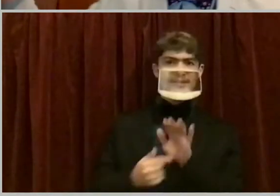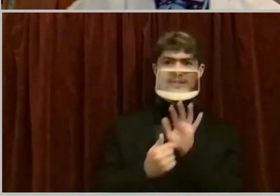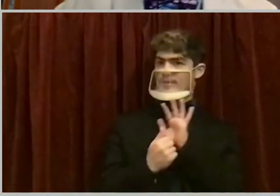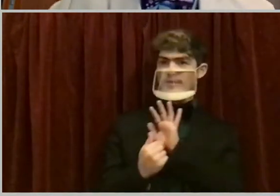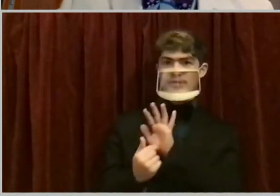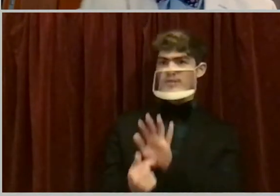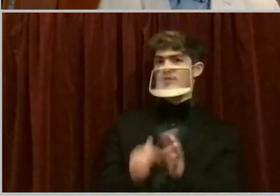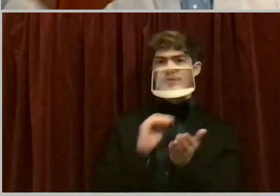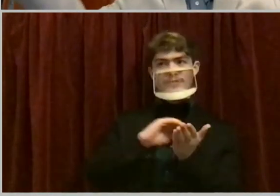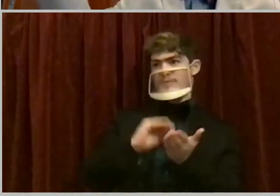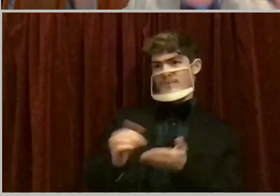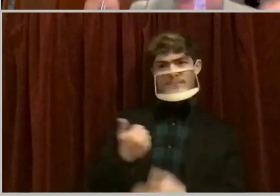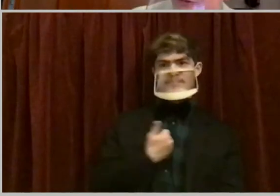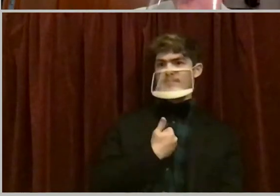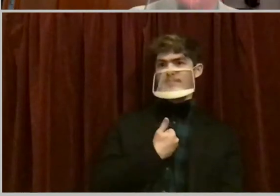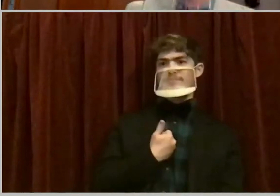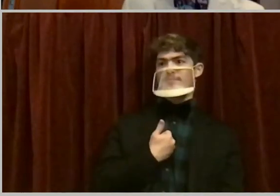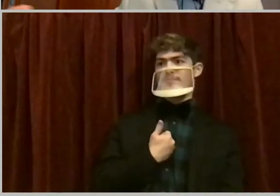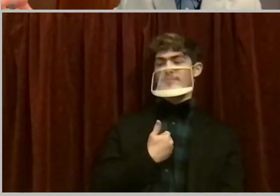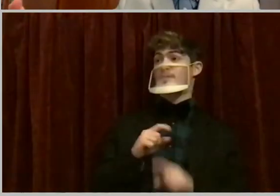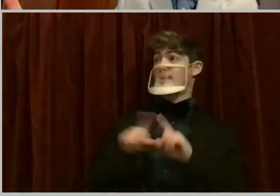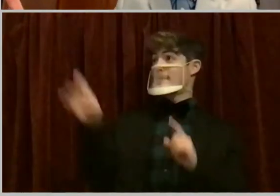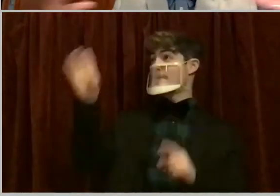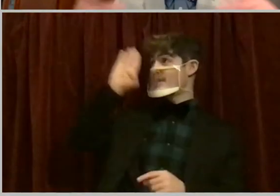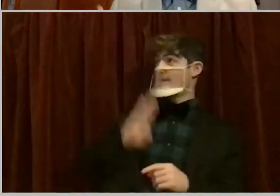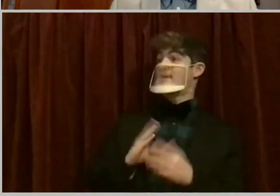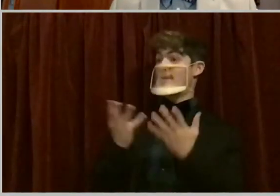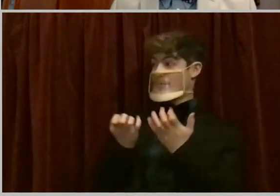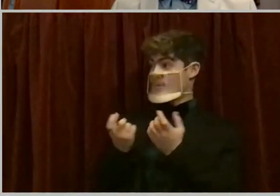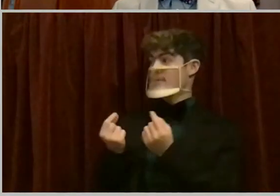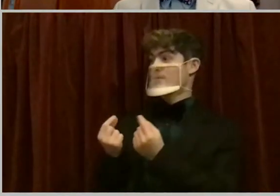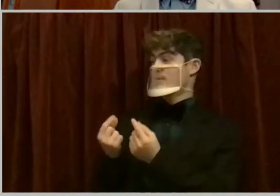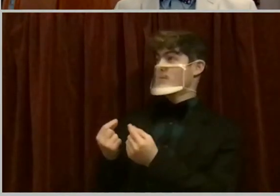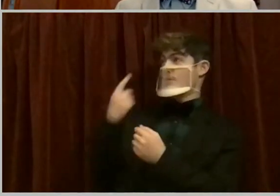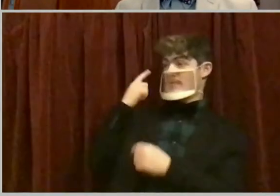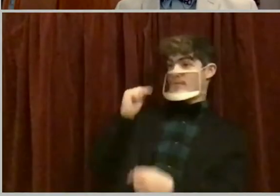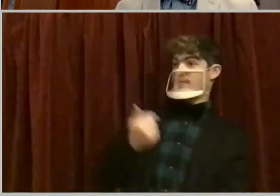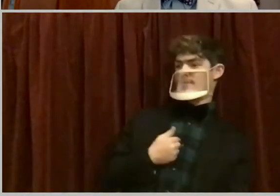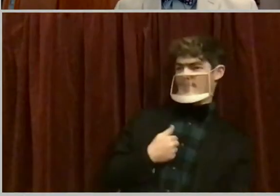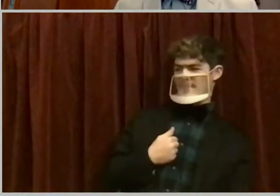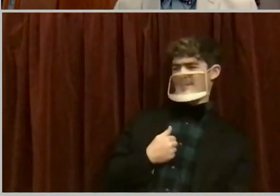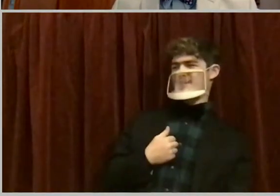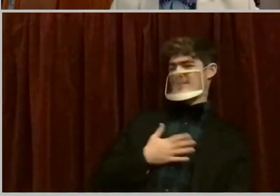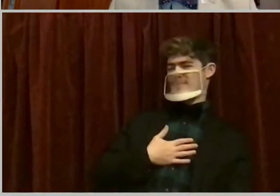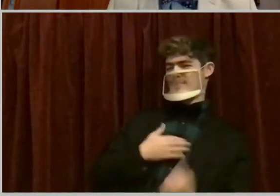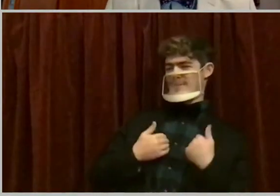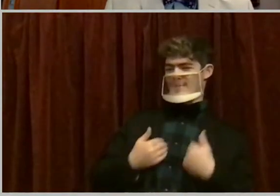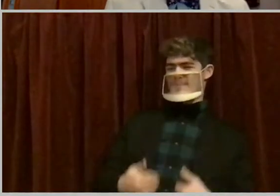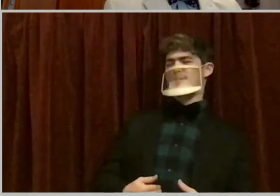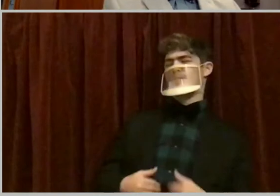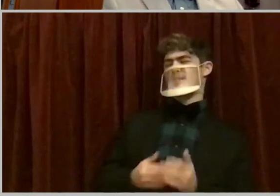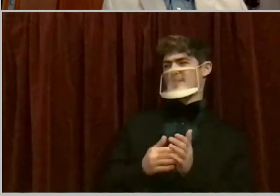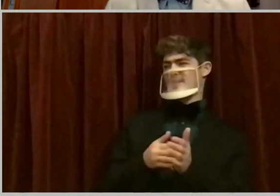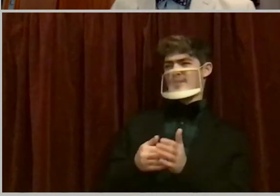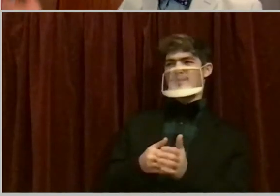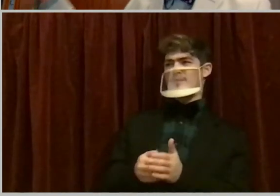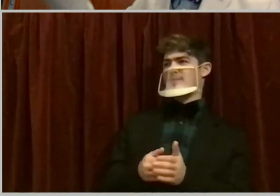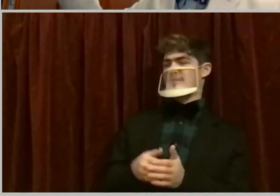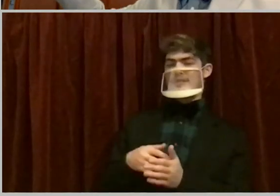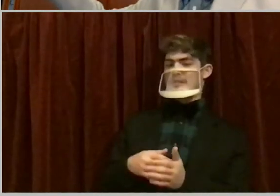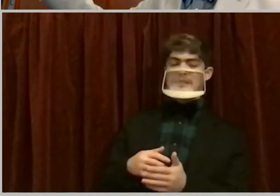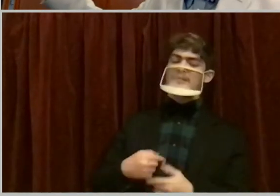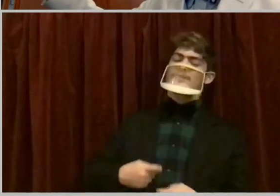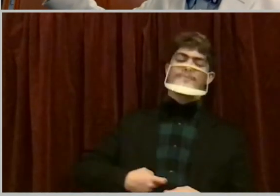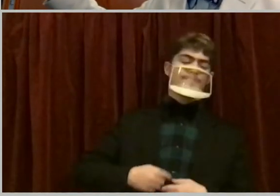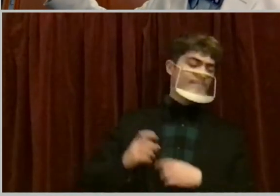yet the God of heaven wants to express his very attributes to this broken body. Oh, I must give away this broken body